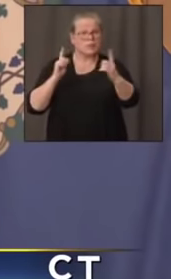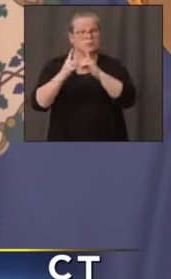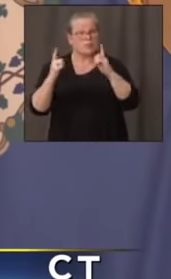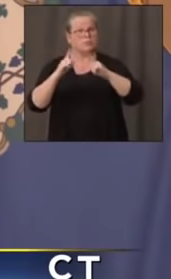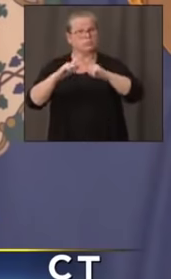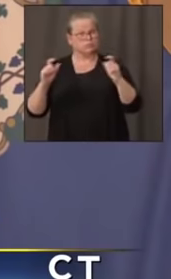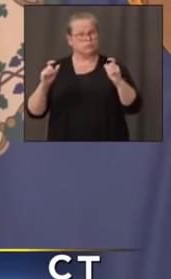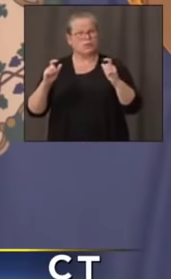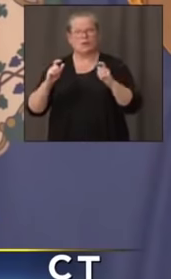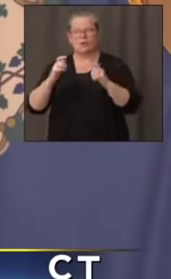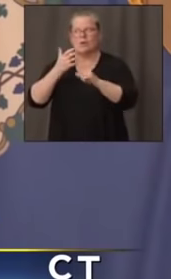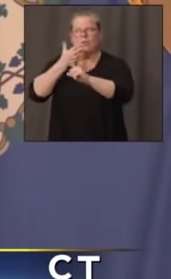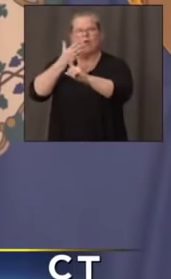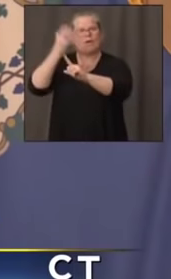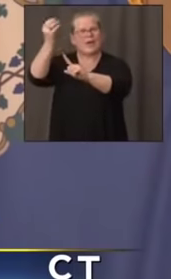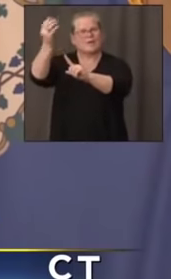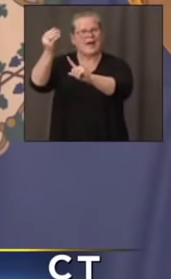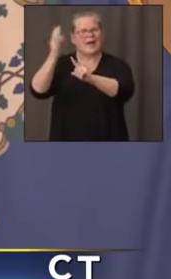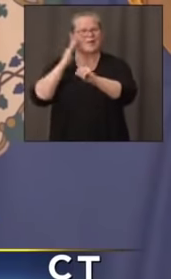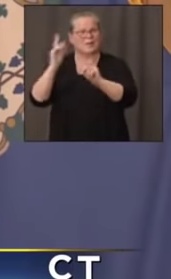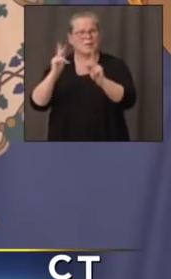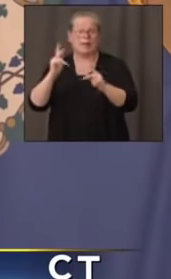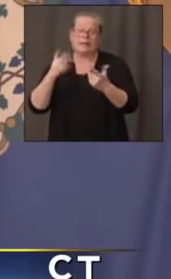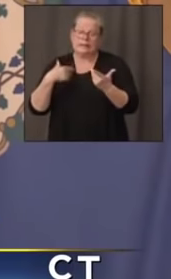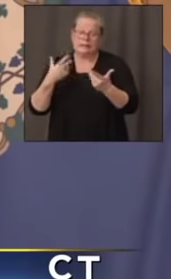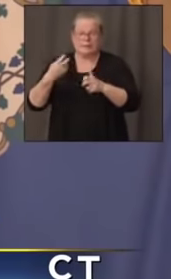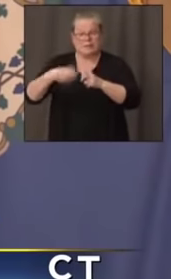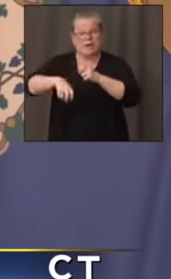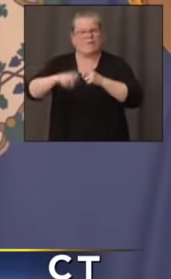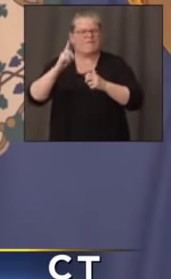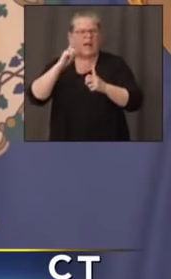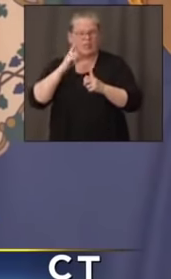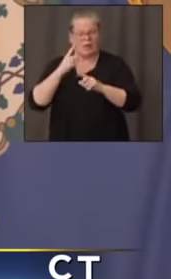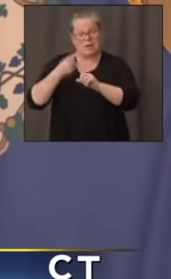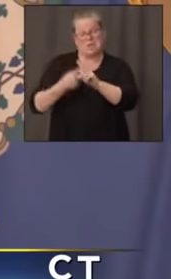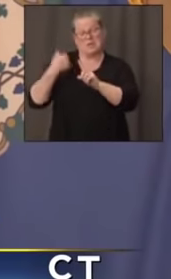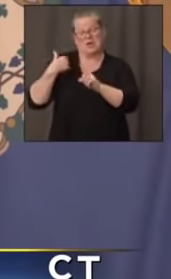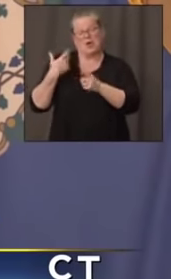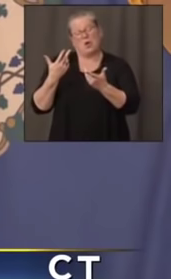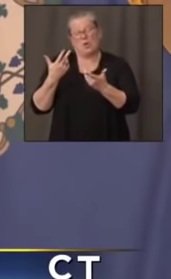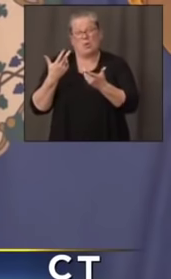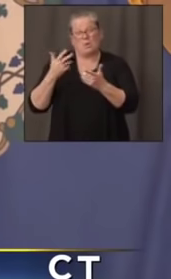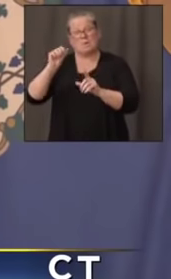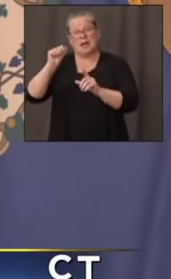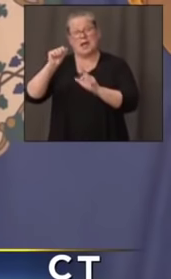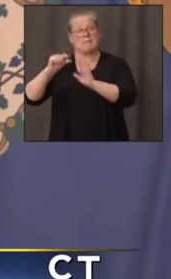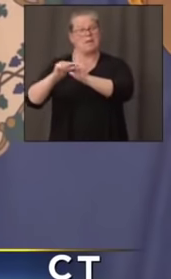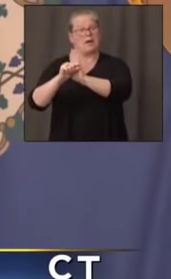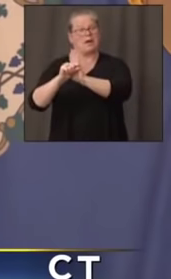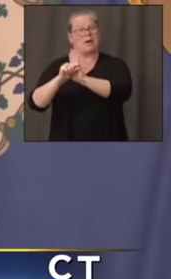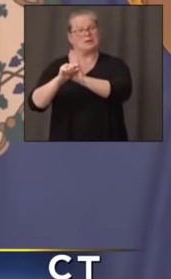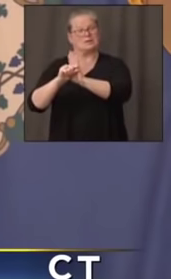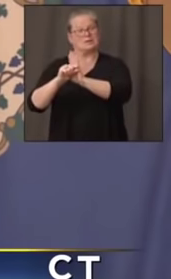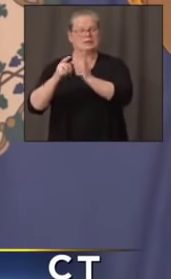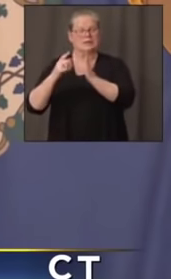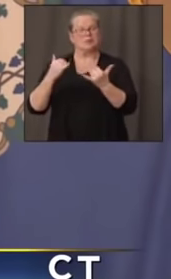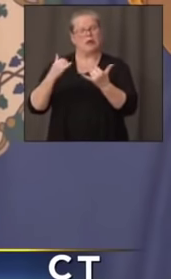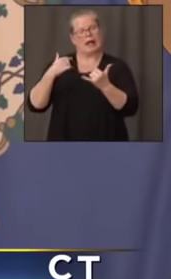tough grader. I think a month ago I gave us, you know, more like an A-. Today I think it's more like a